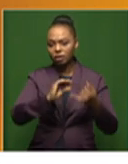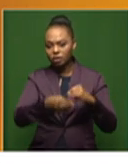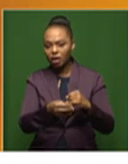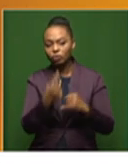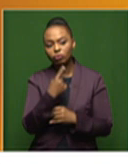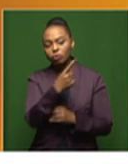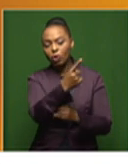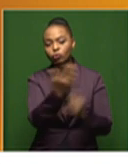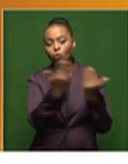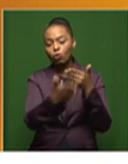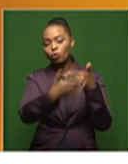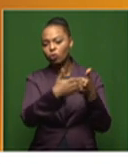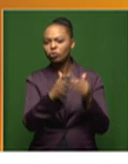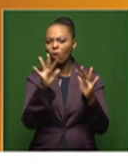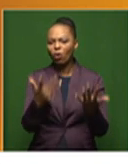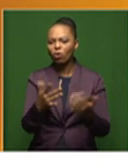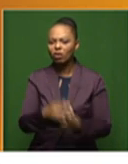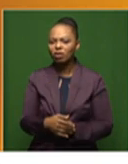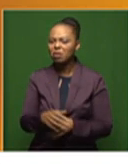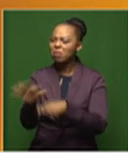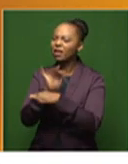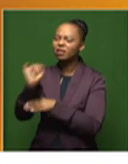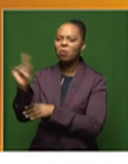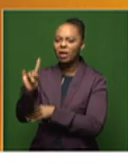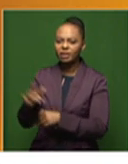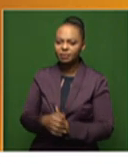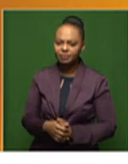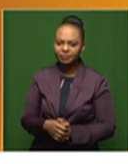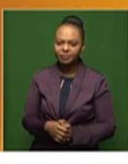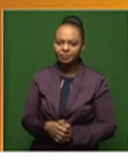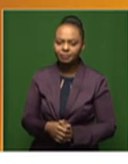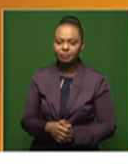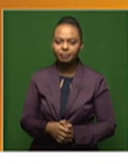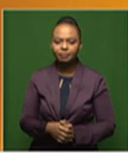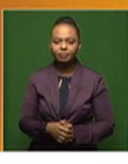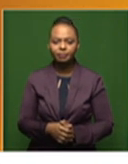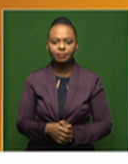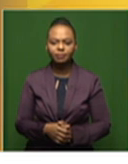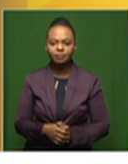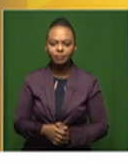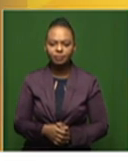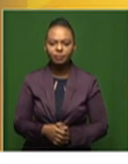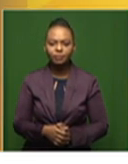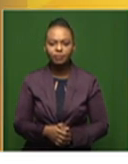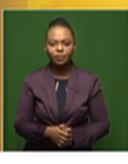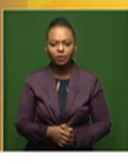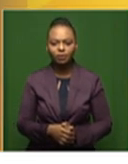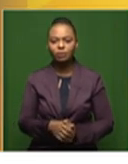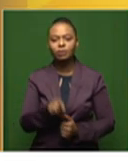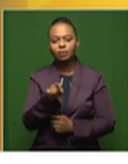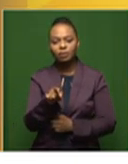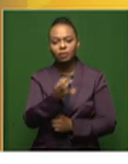these schools to close, or what is the plan? So a carrot and stick approach, unfortunately,